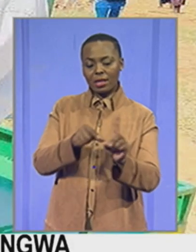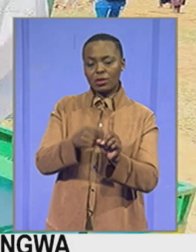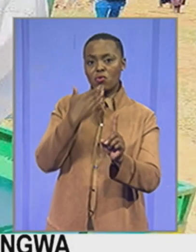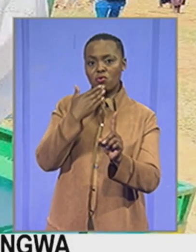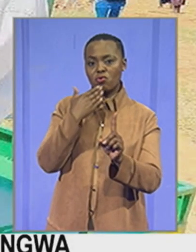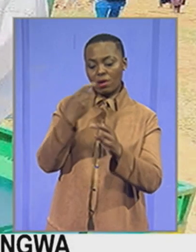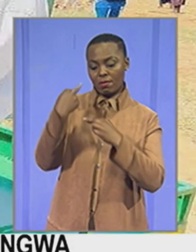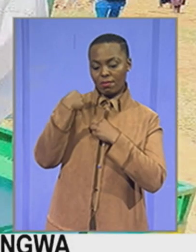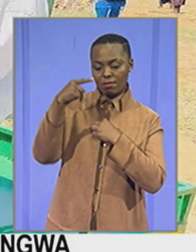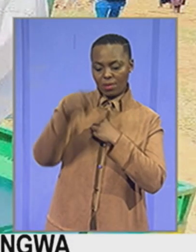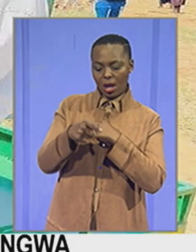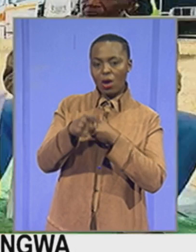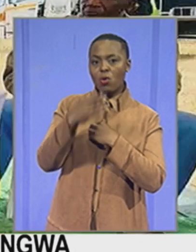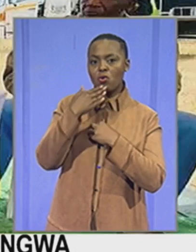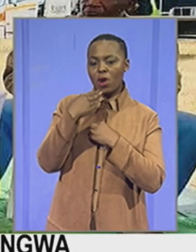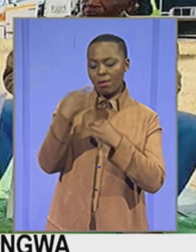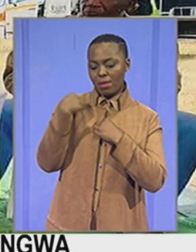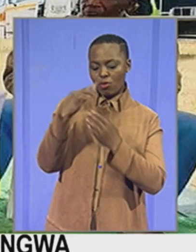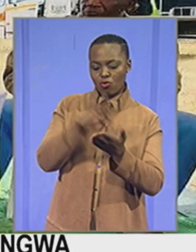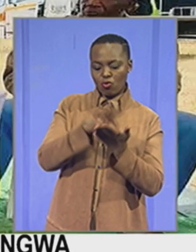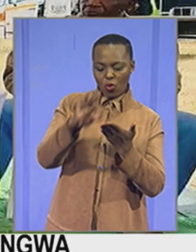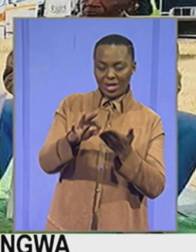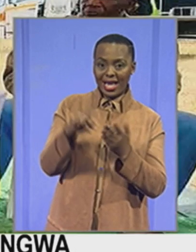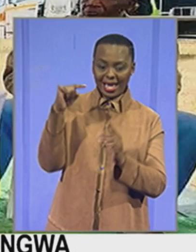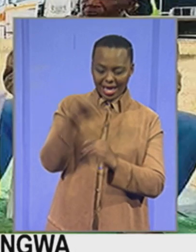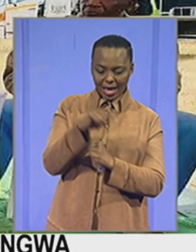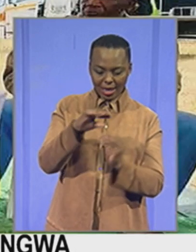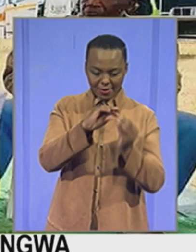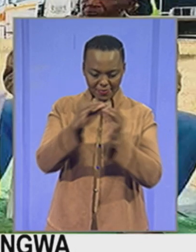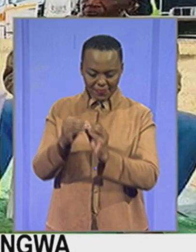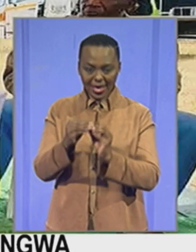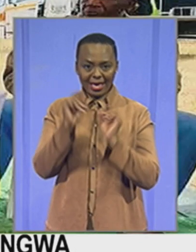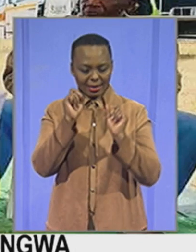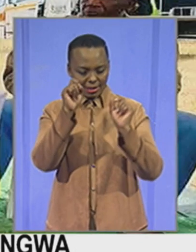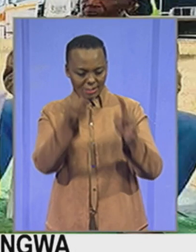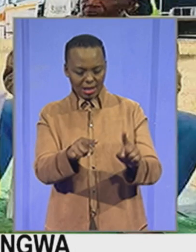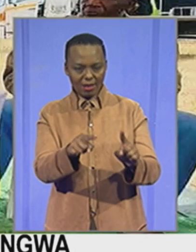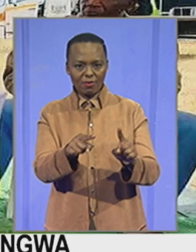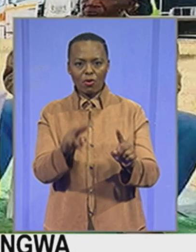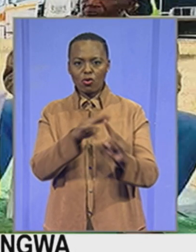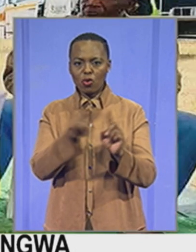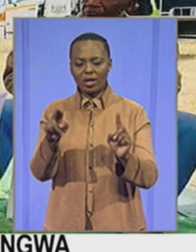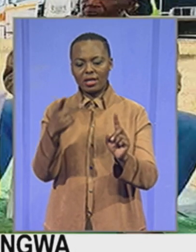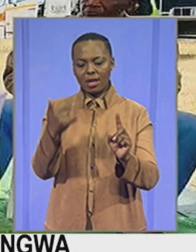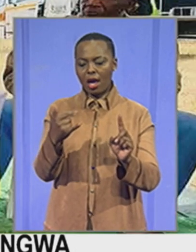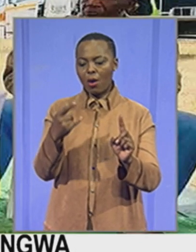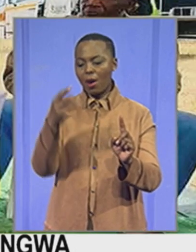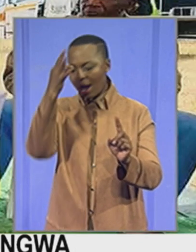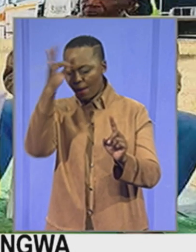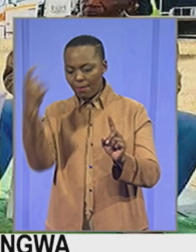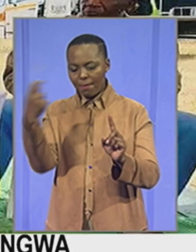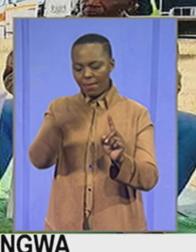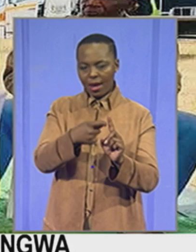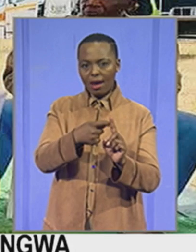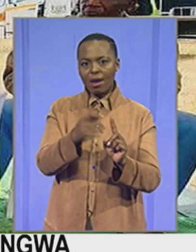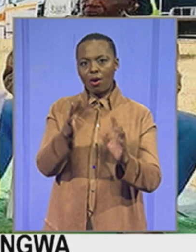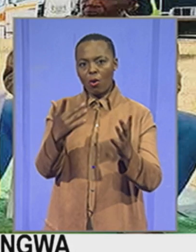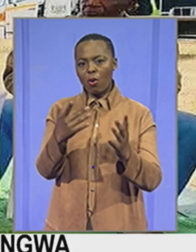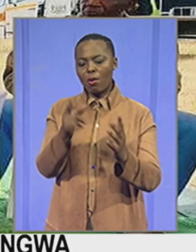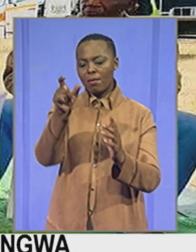yo o fentseng kontraka e o tla baakanya kgotsa o tla dire dipaakanyo tseo ntle le go duedisa mongwe wa karaki